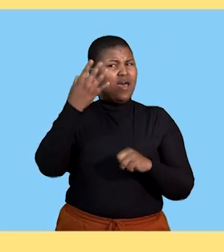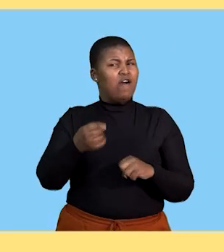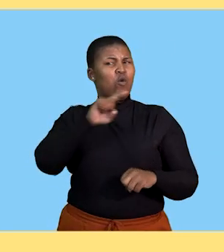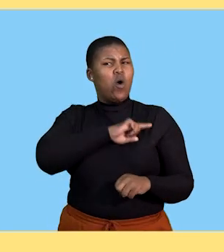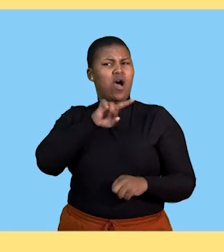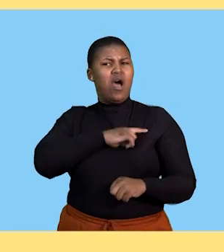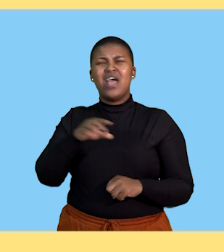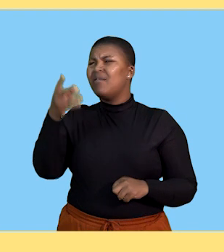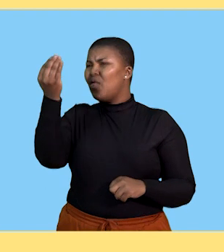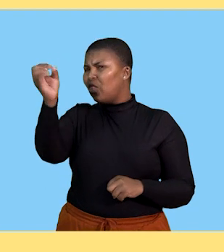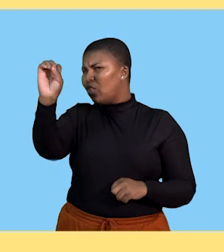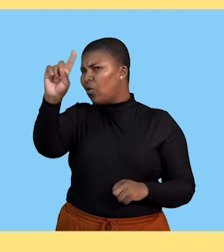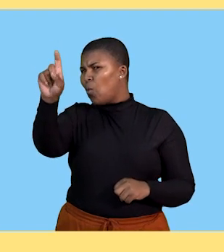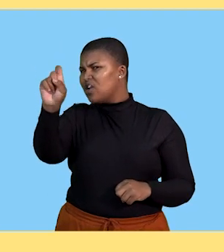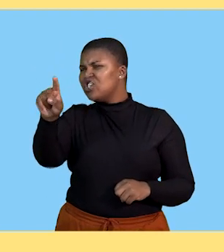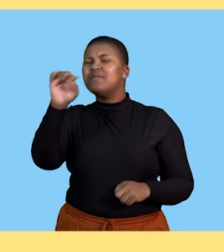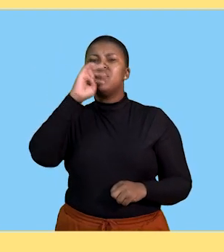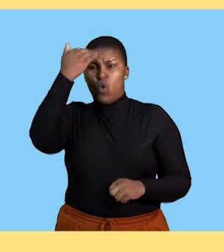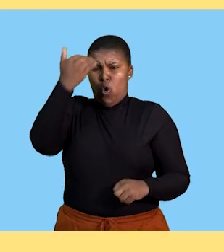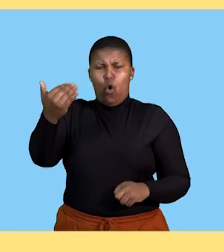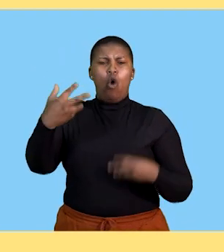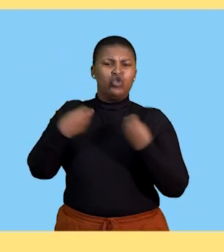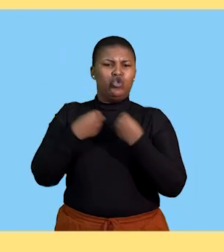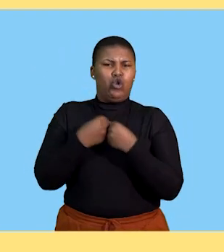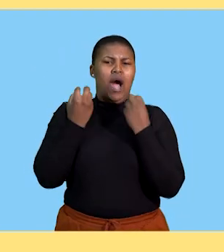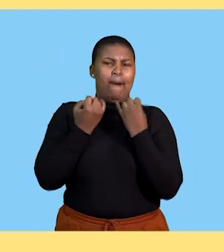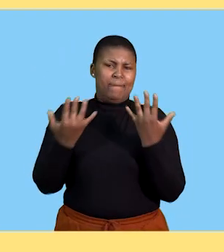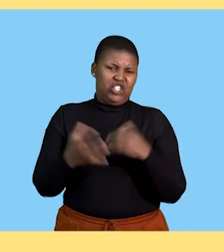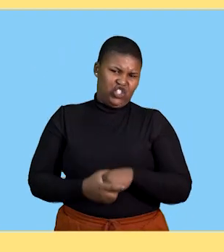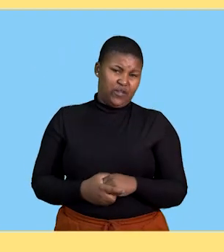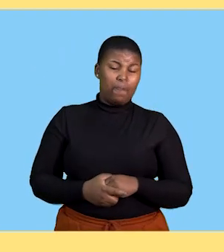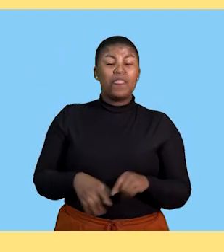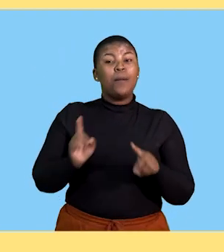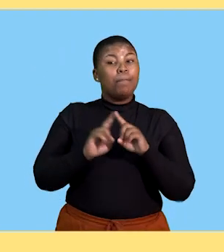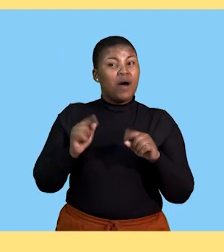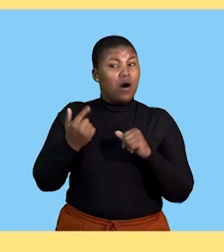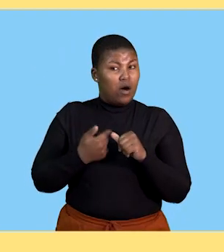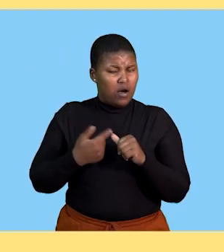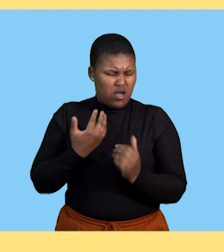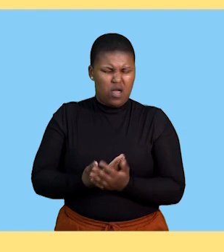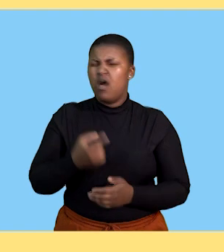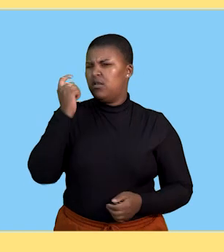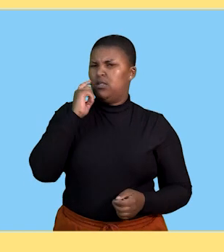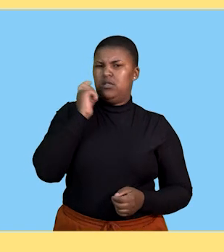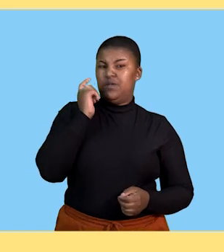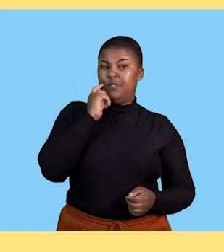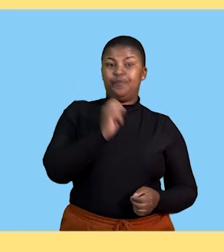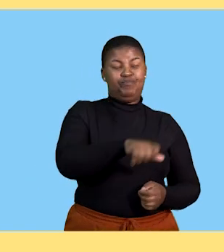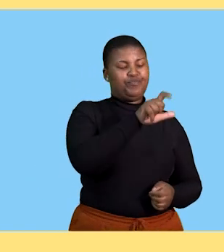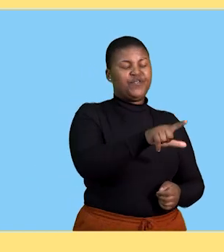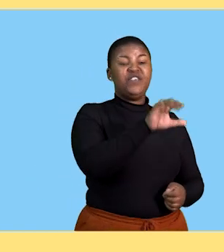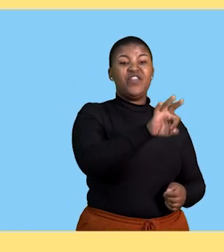We don't know how much is that stock. So we can be able to calculate the stock very easily. You say